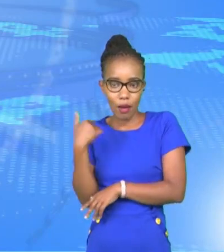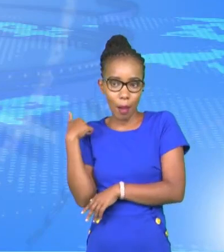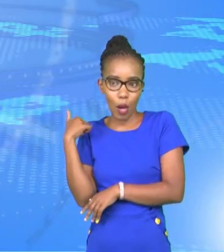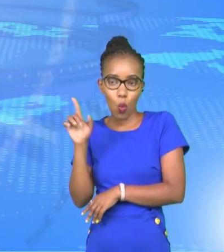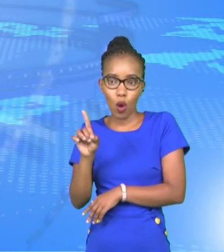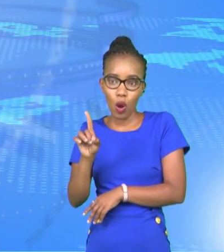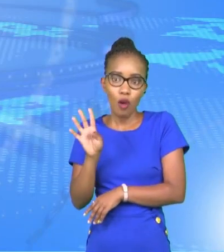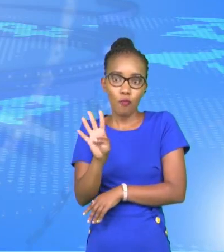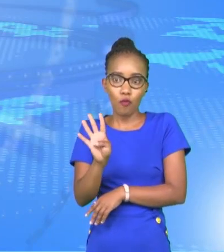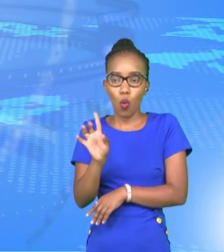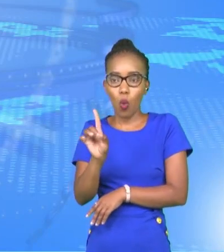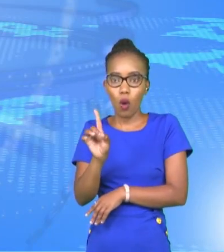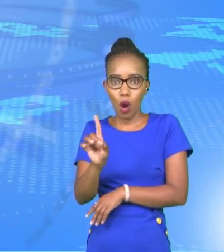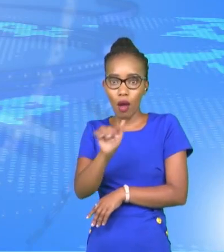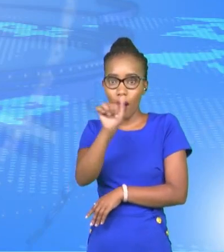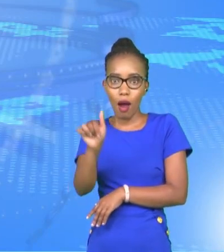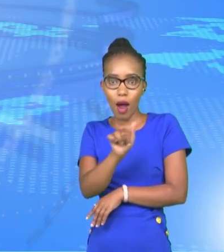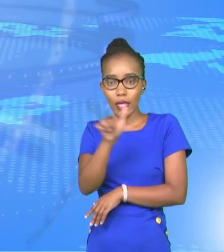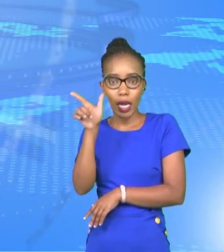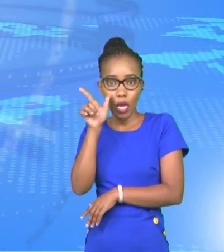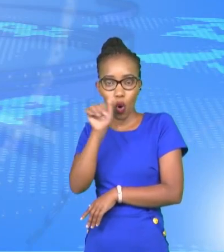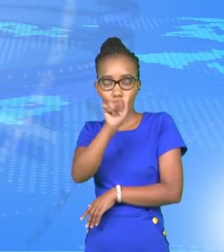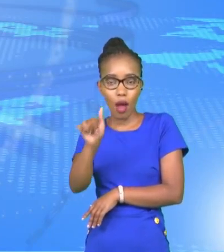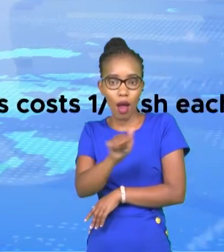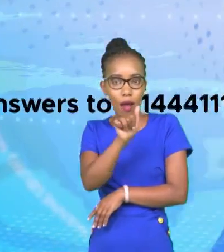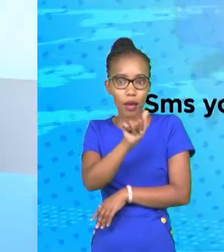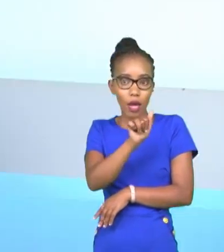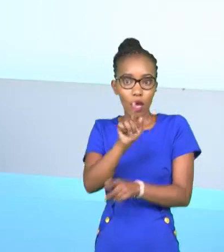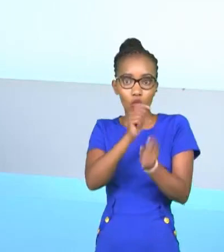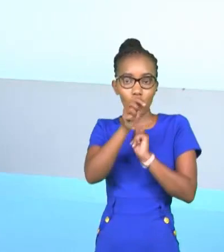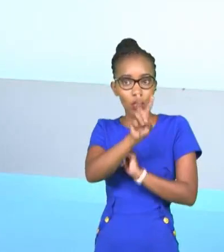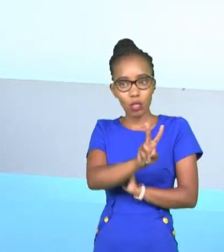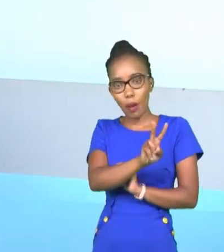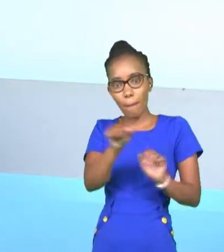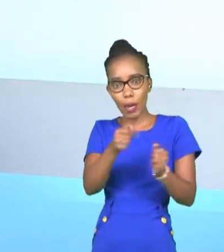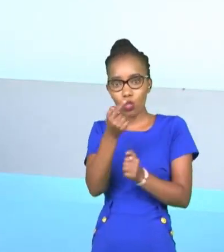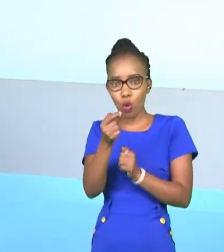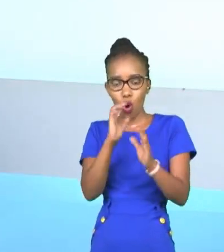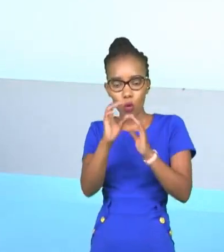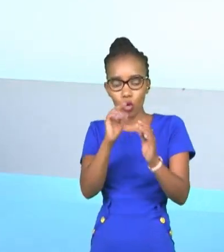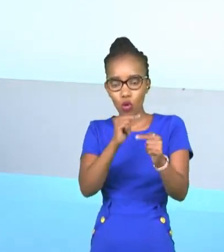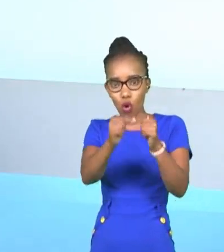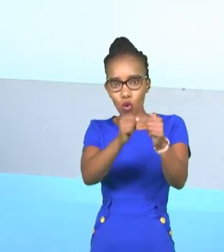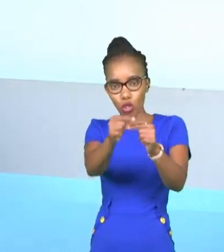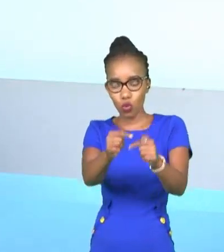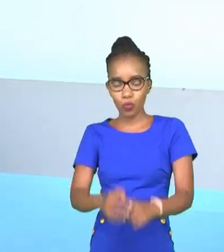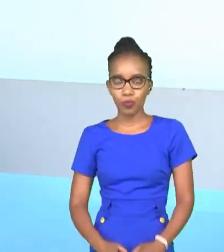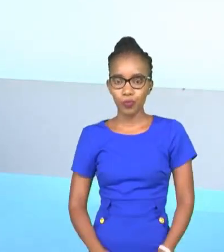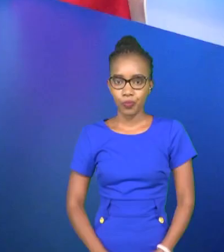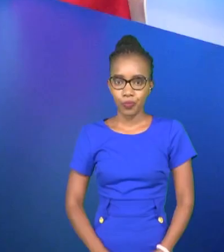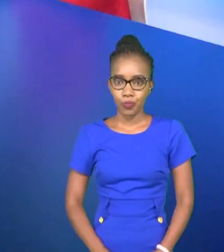111, 444, 111. Switch TV Kenya, Alain Kumbongo. Use the hashtag Tipping Point. We now take a short commercial break. The conversation continues shortly.